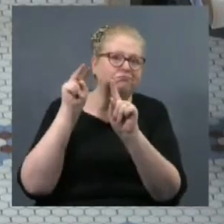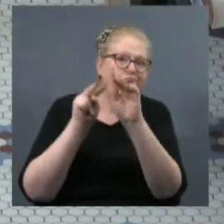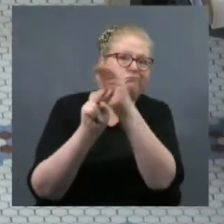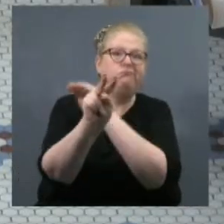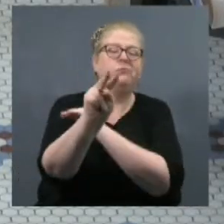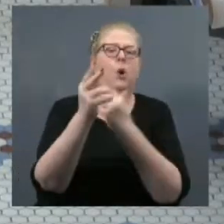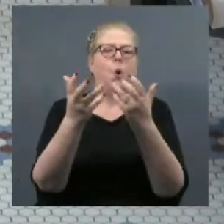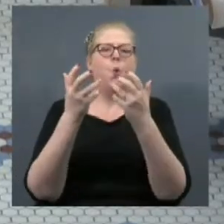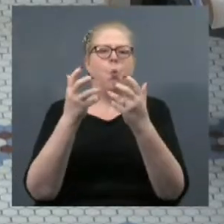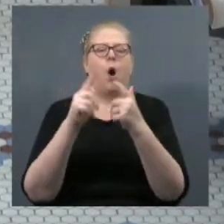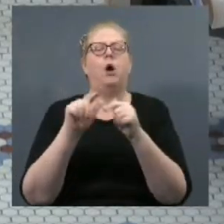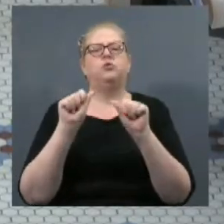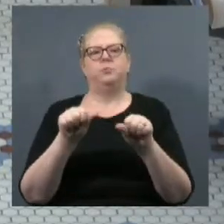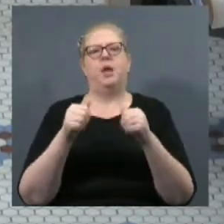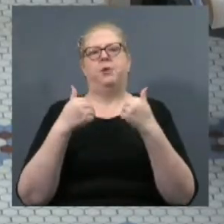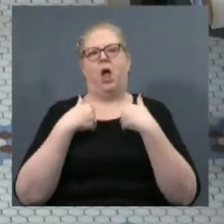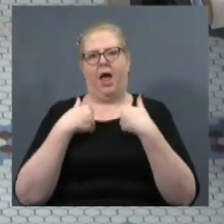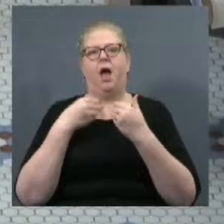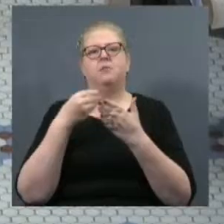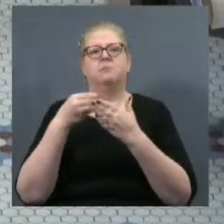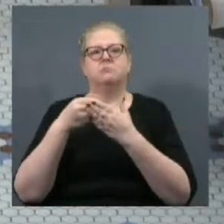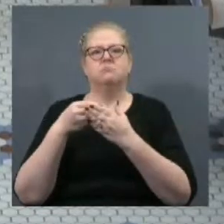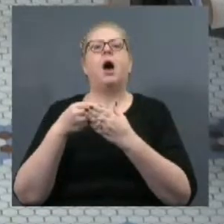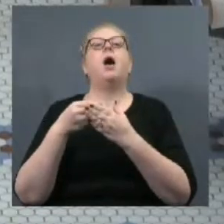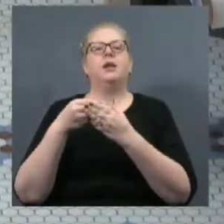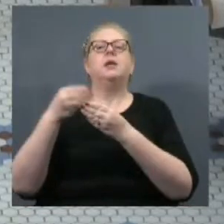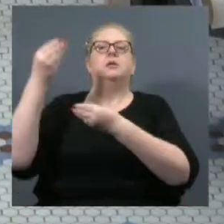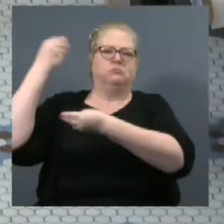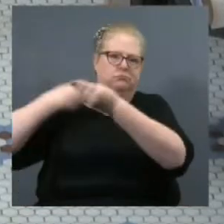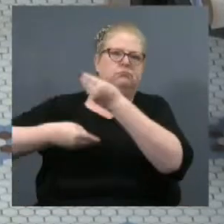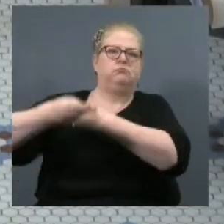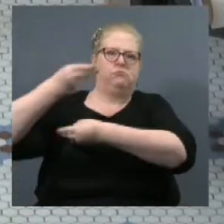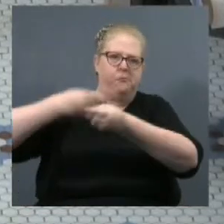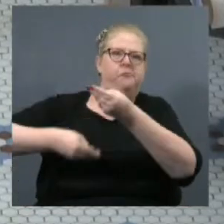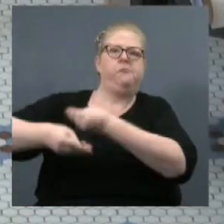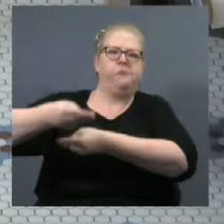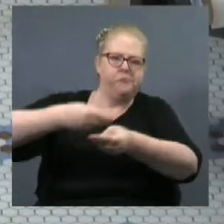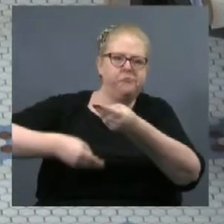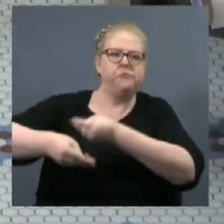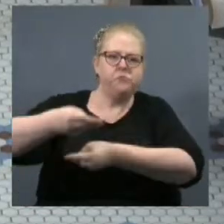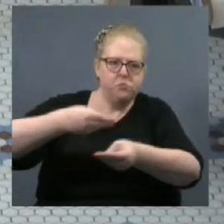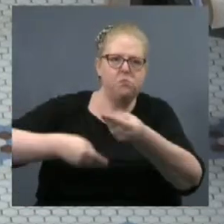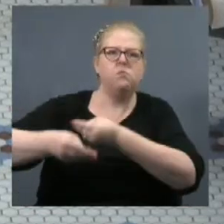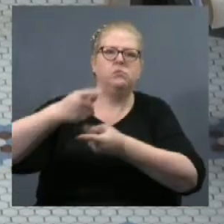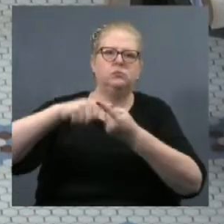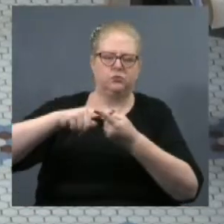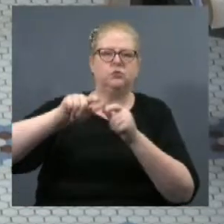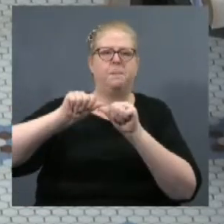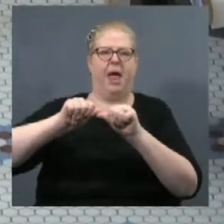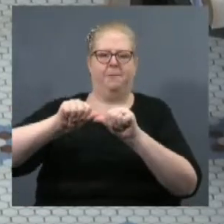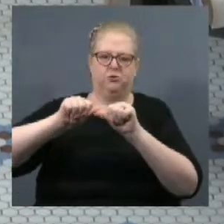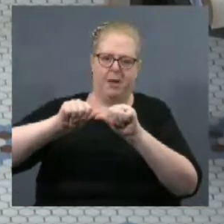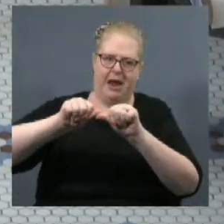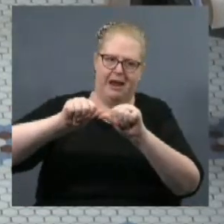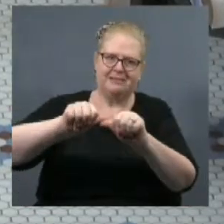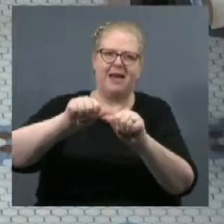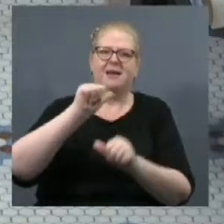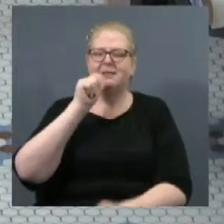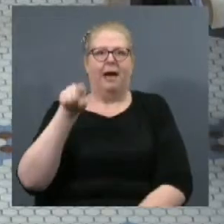like continuous funding to resurface our streets or even maintain them, not just